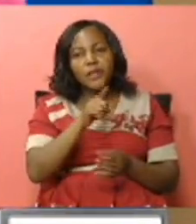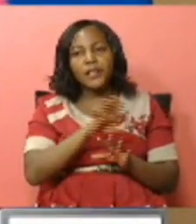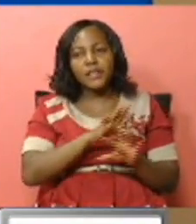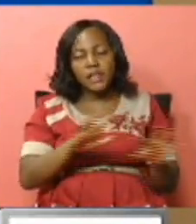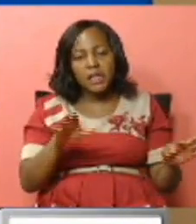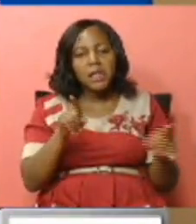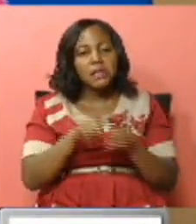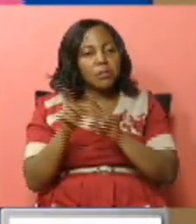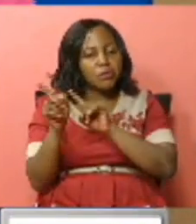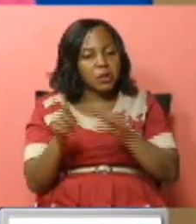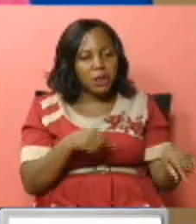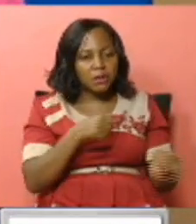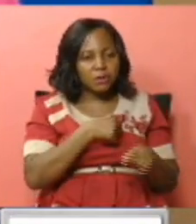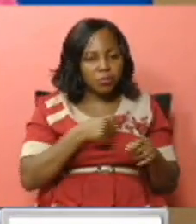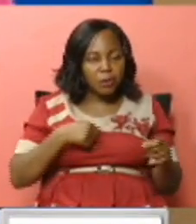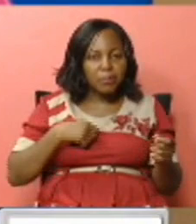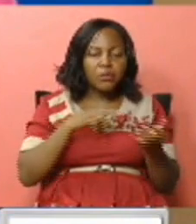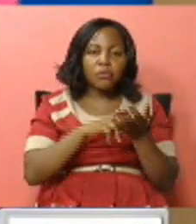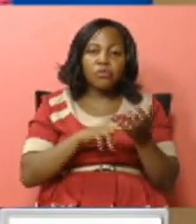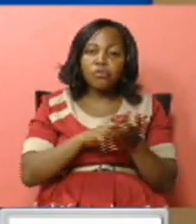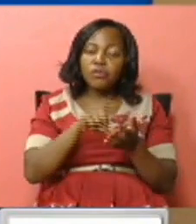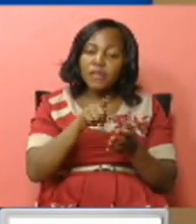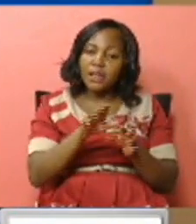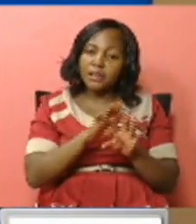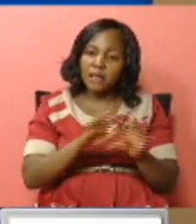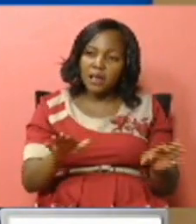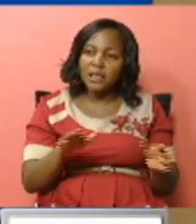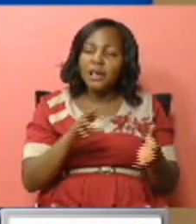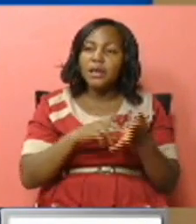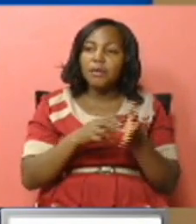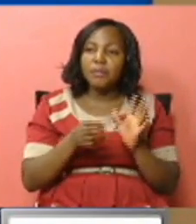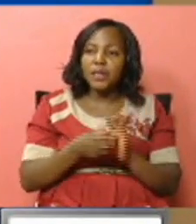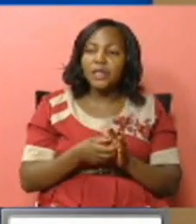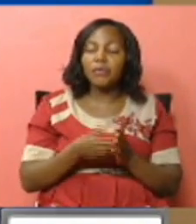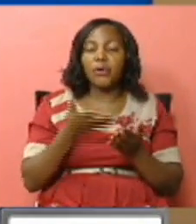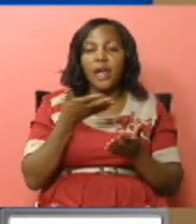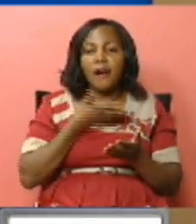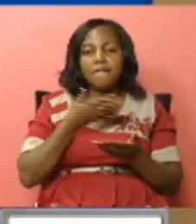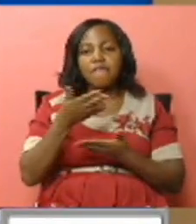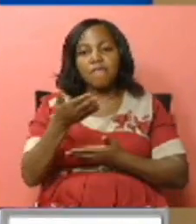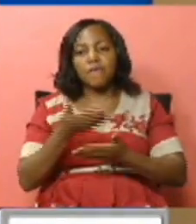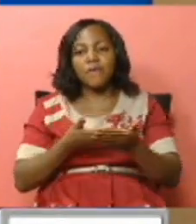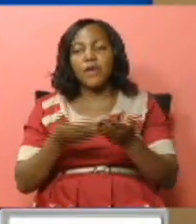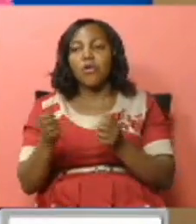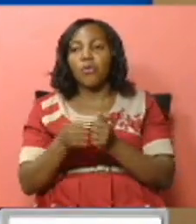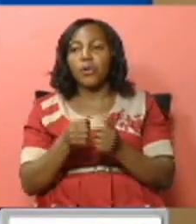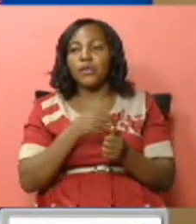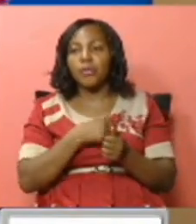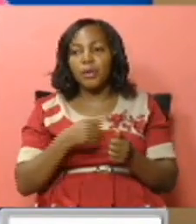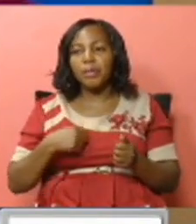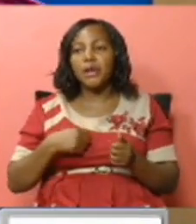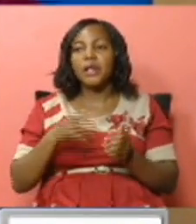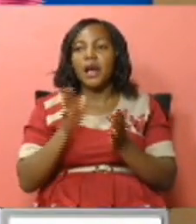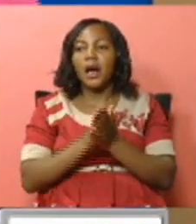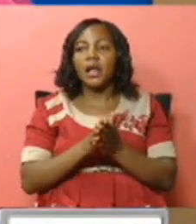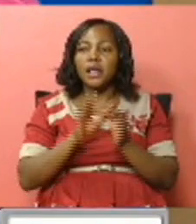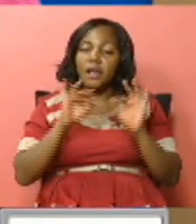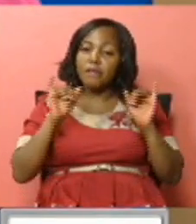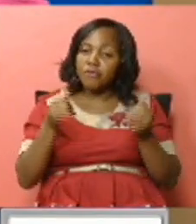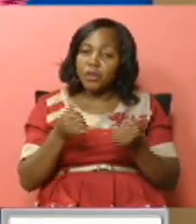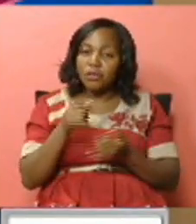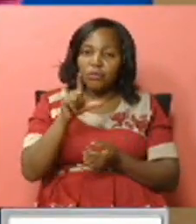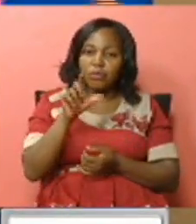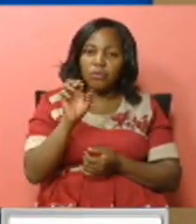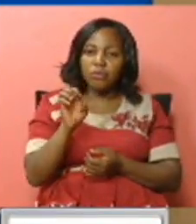use the land as they should to, even basic access to the land. So a lot of women that we have interacted with are basically leasing land that belongs to some of